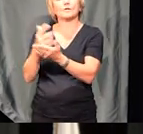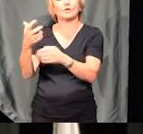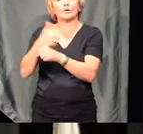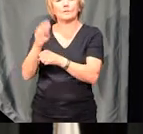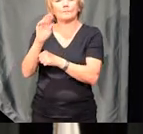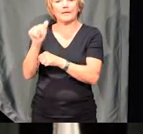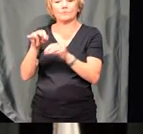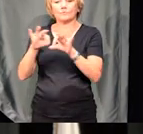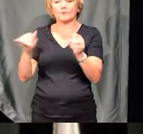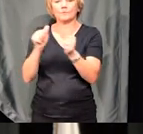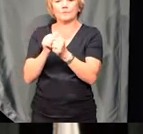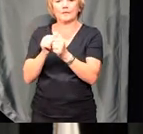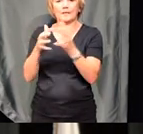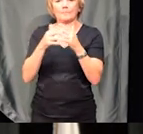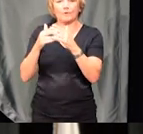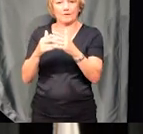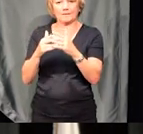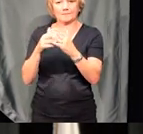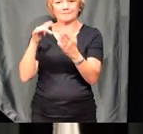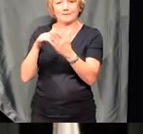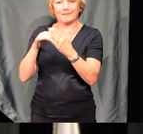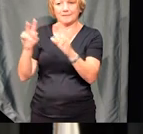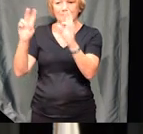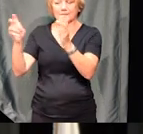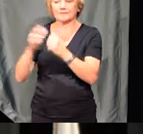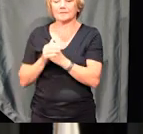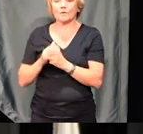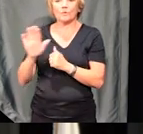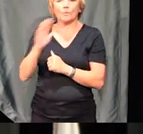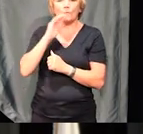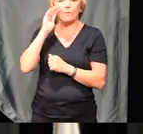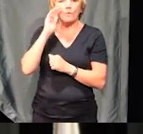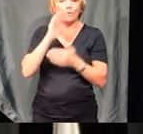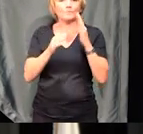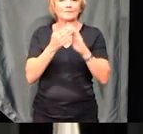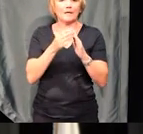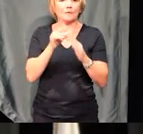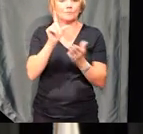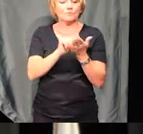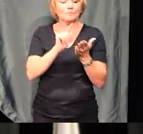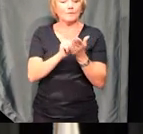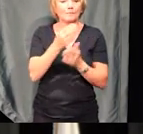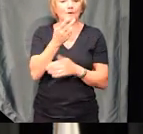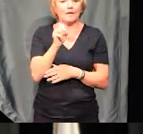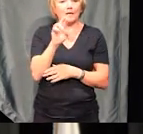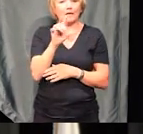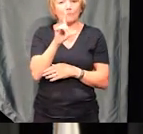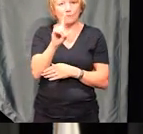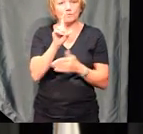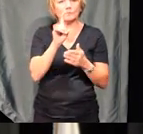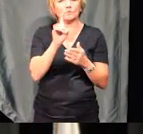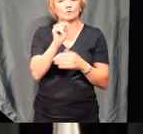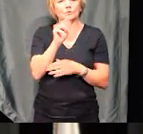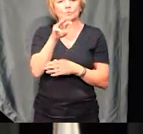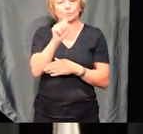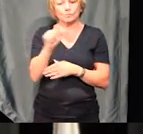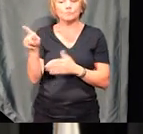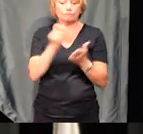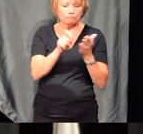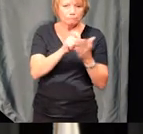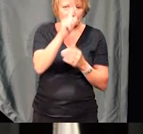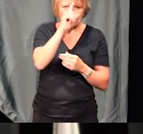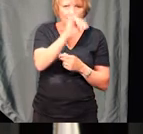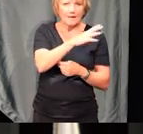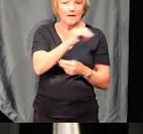American Studies. She has written for her hometown newspaper, the Herald News, as well as for the Standard Times of New